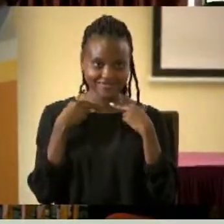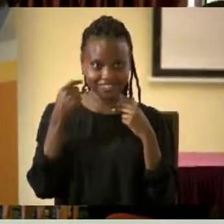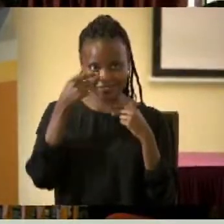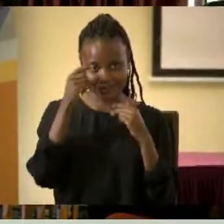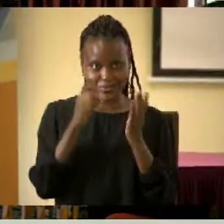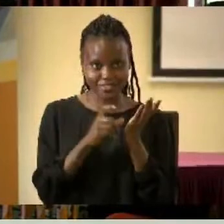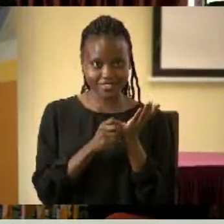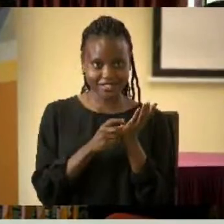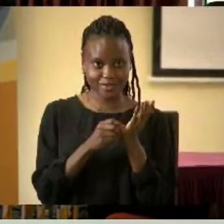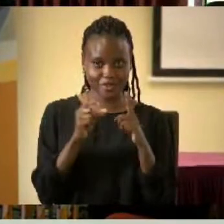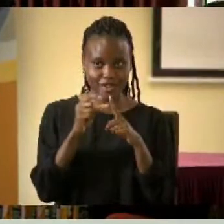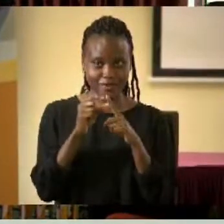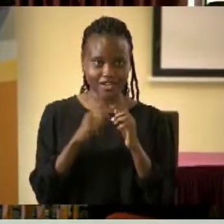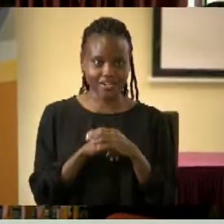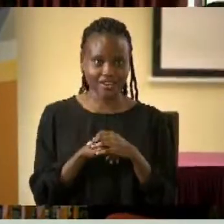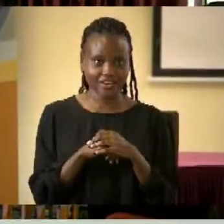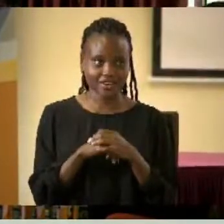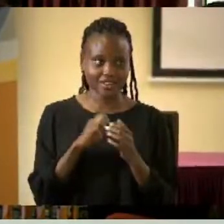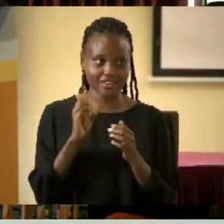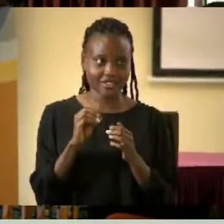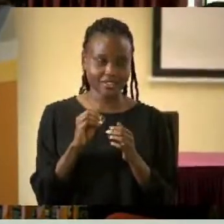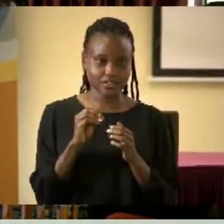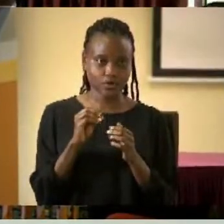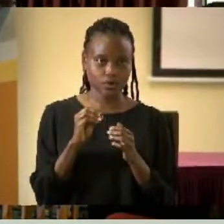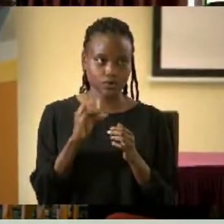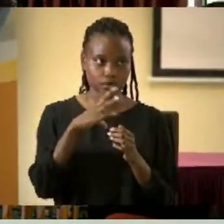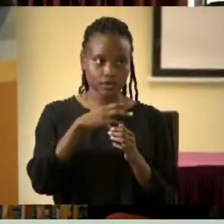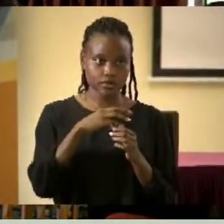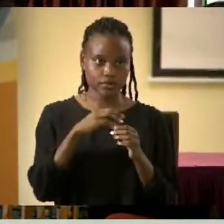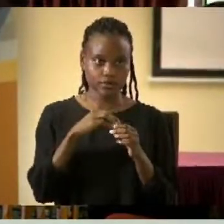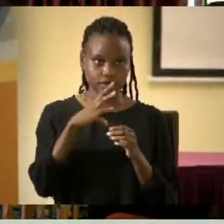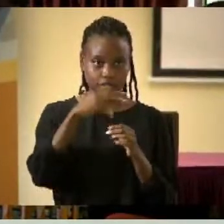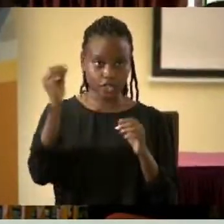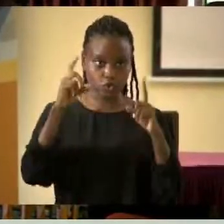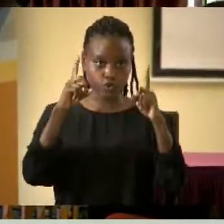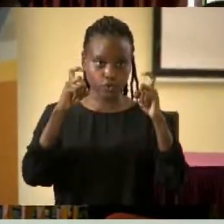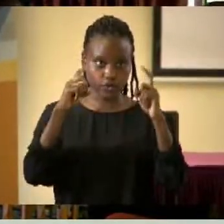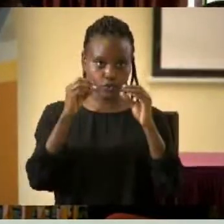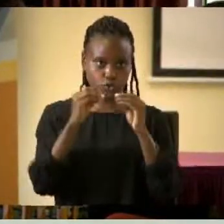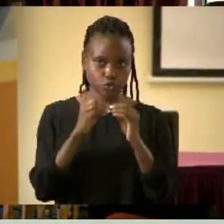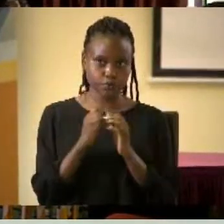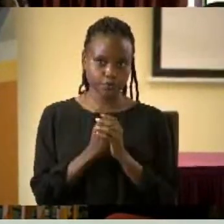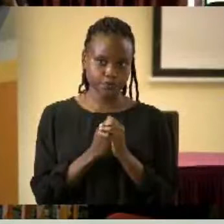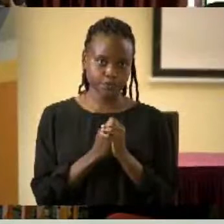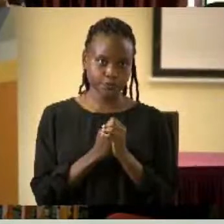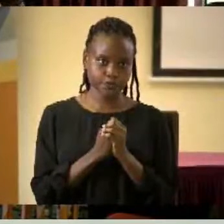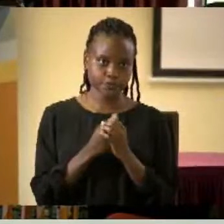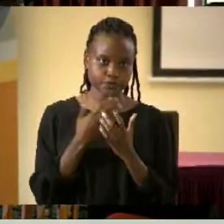English? So let's go for the photo session, please. Asanteni sana.